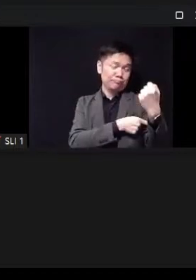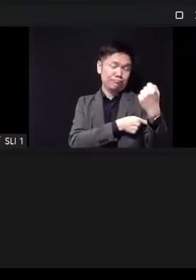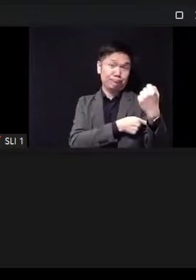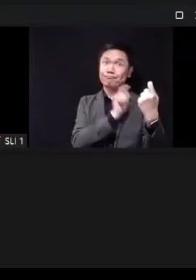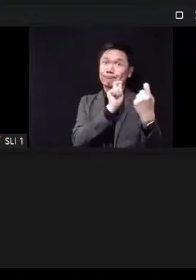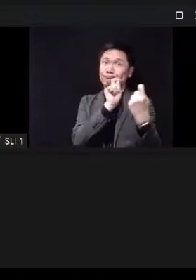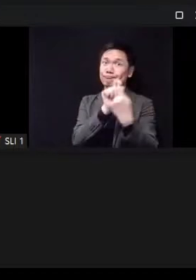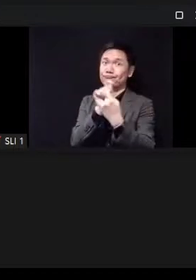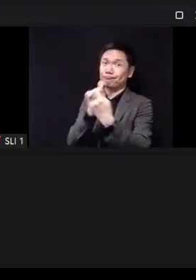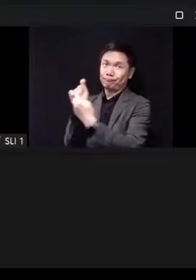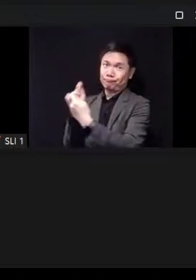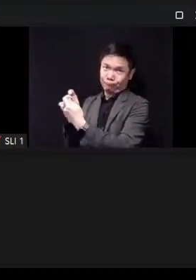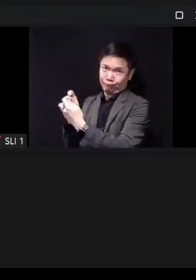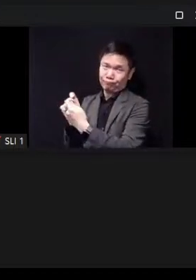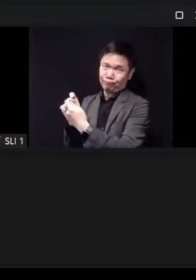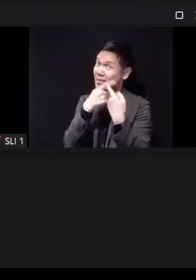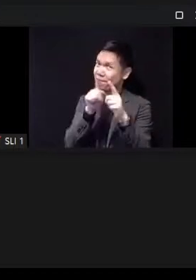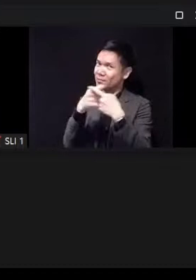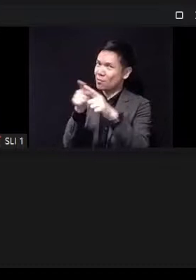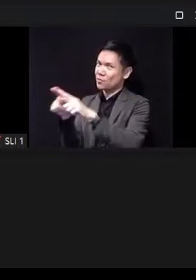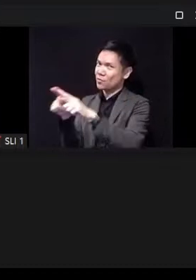about that. Thank you very much.